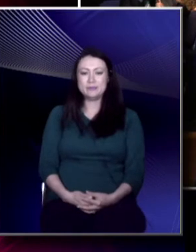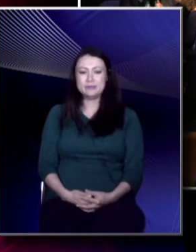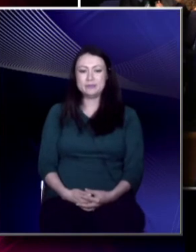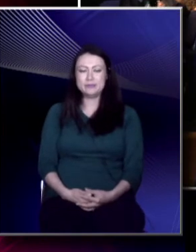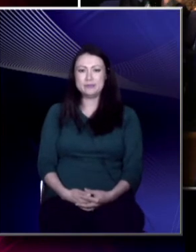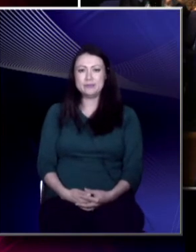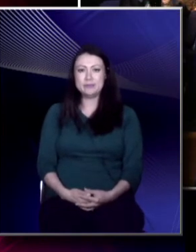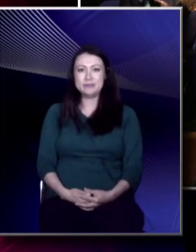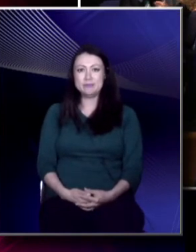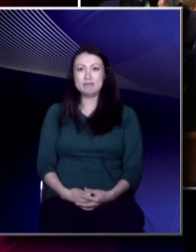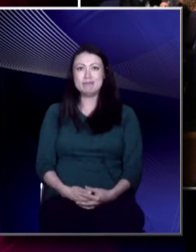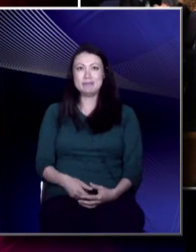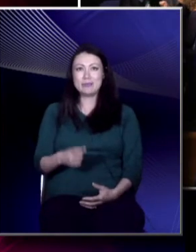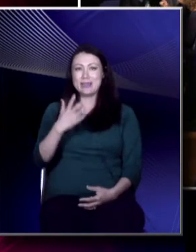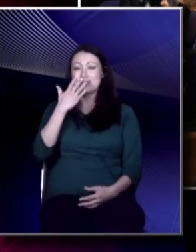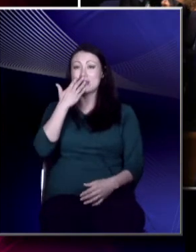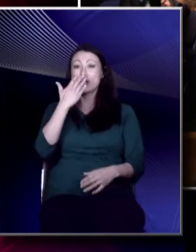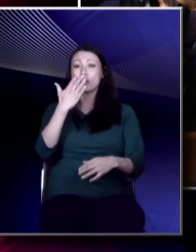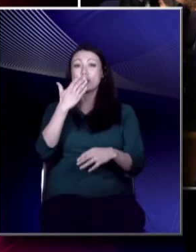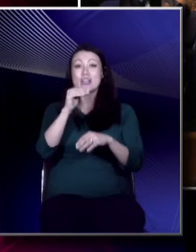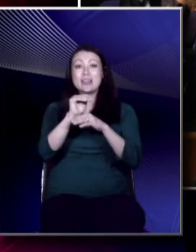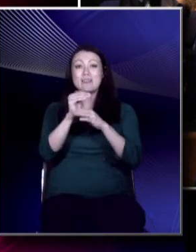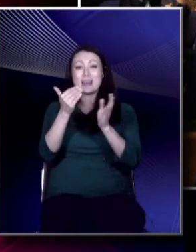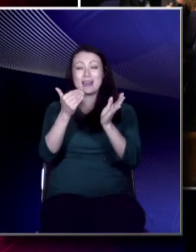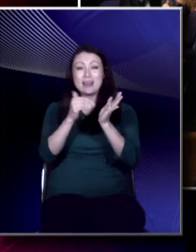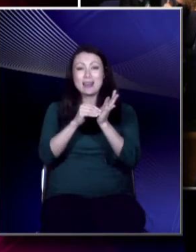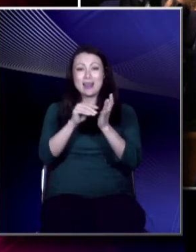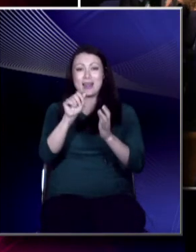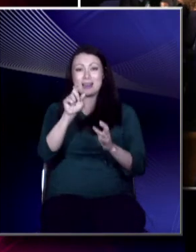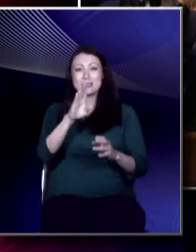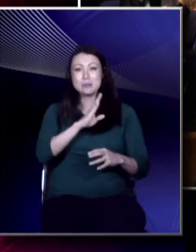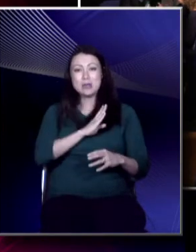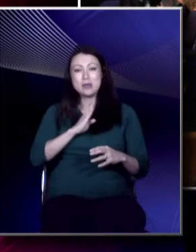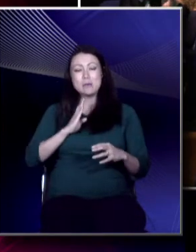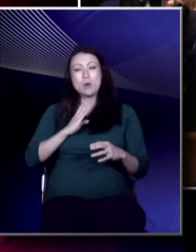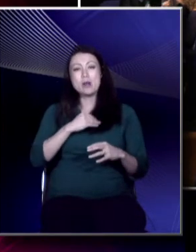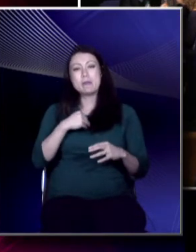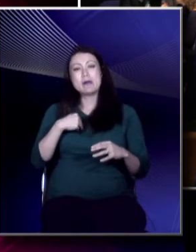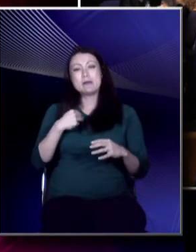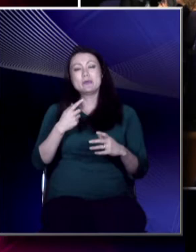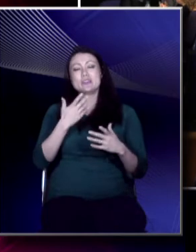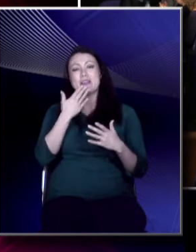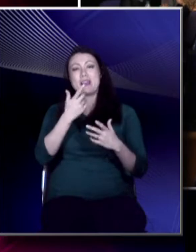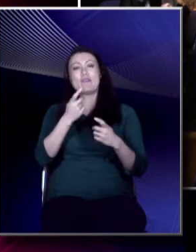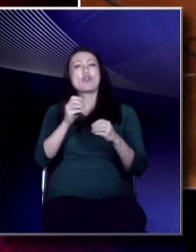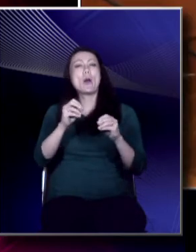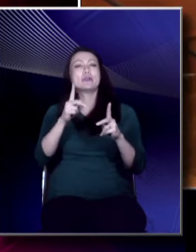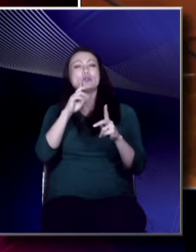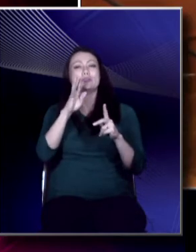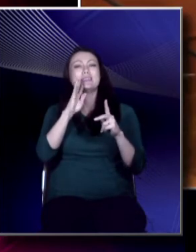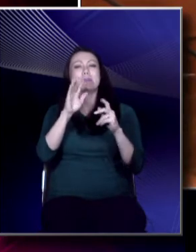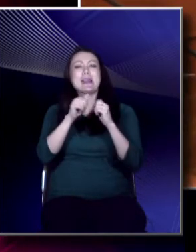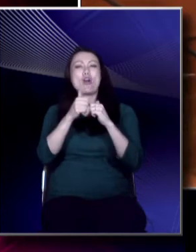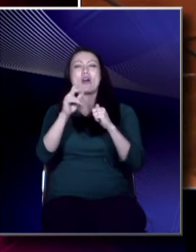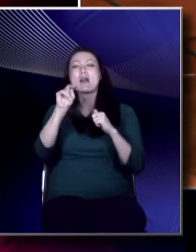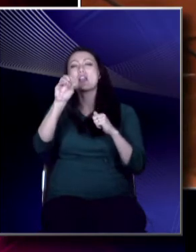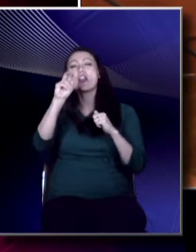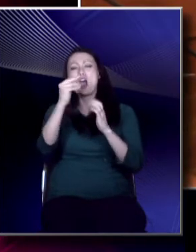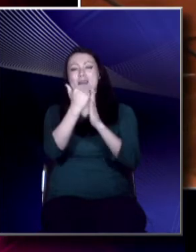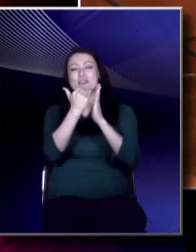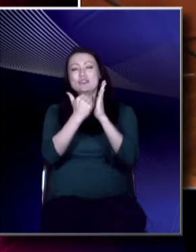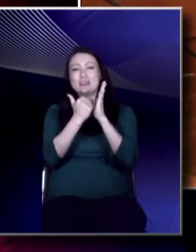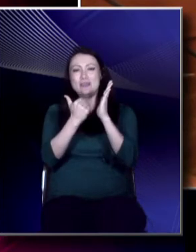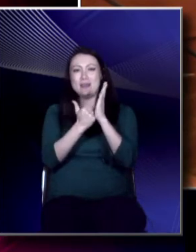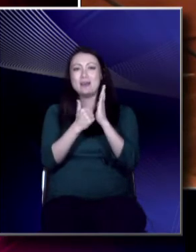Good evening again, ASDB board members. Thank you for the opportunity to also speak on a non-agenda item. I would like to bring to your attention a problem that is inherent in the